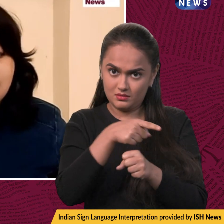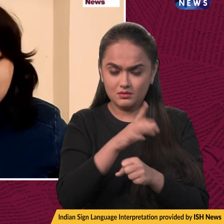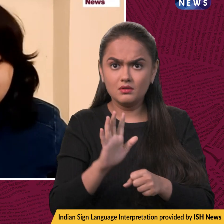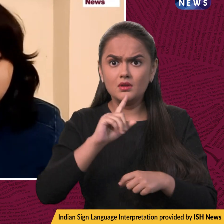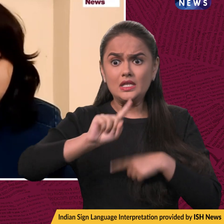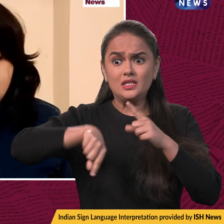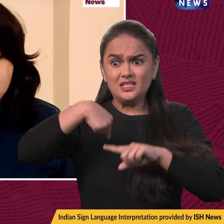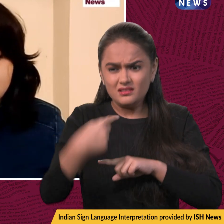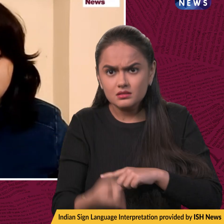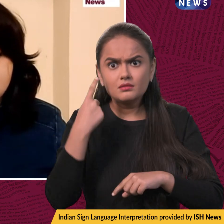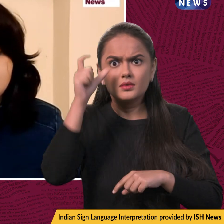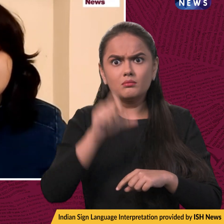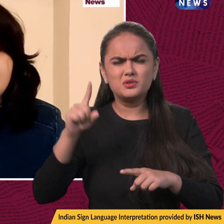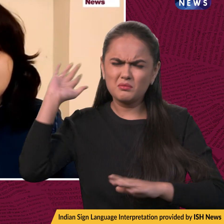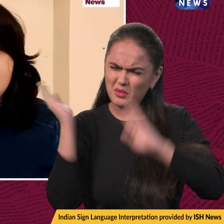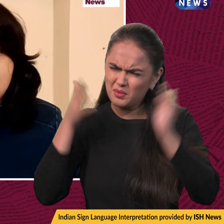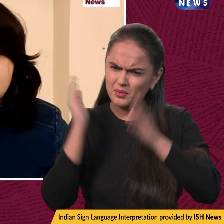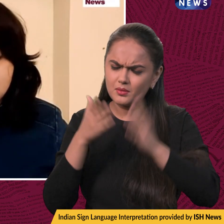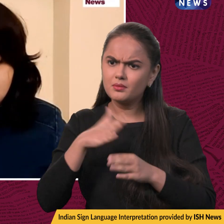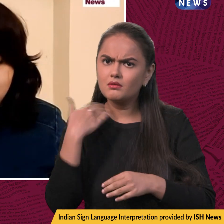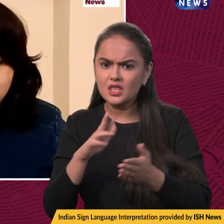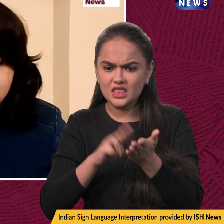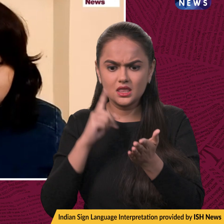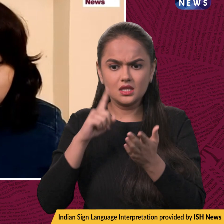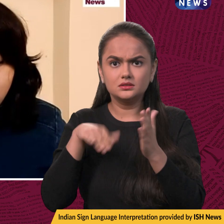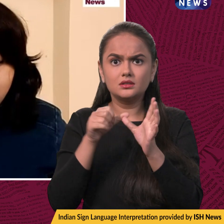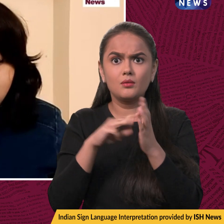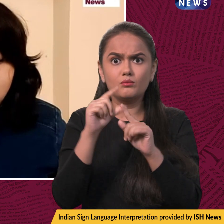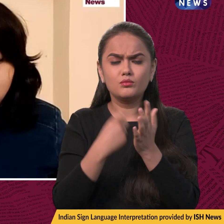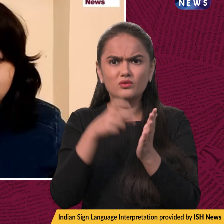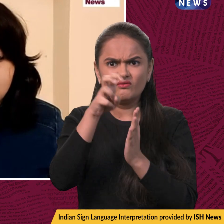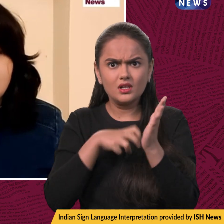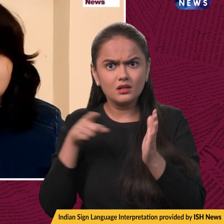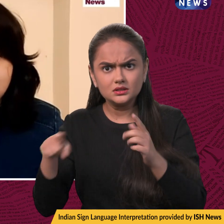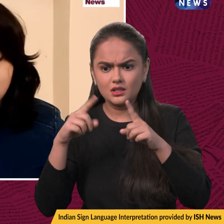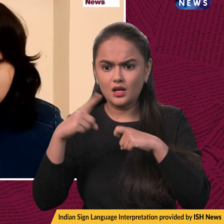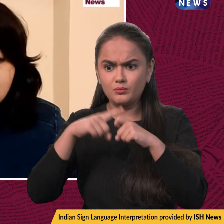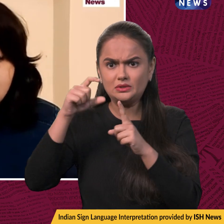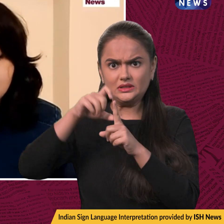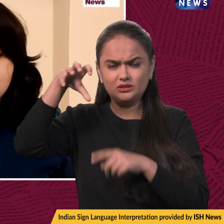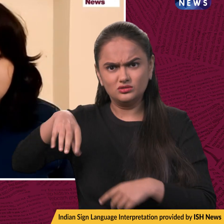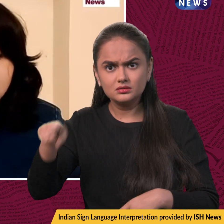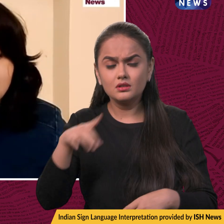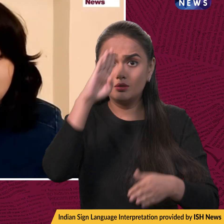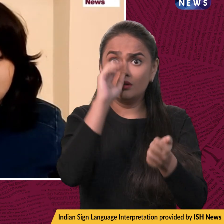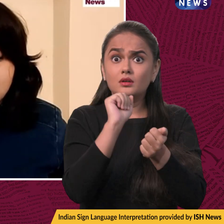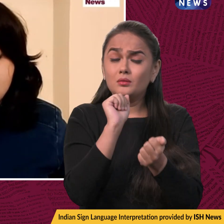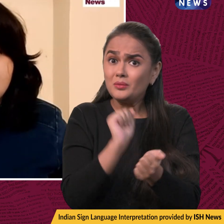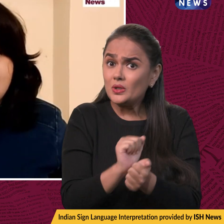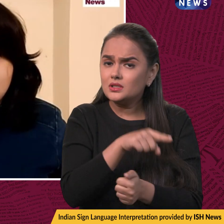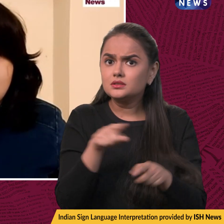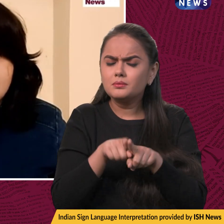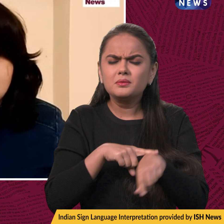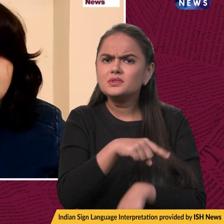day, another man was beaten to death in Nizampur village of Kapurthala district. Now, the police,